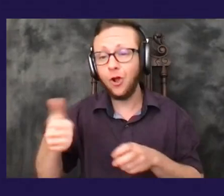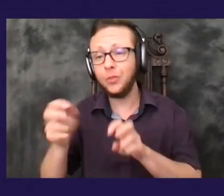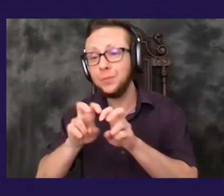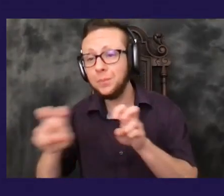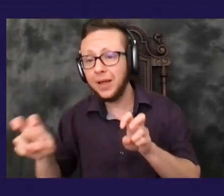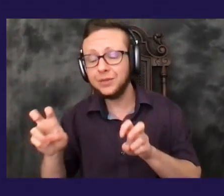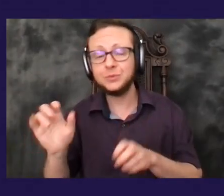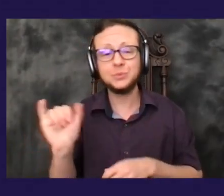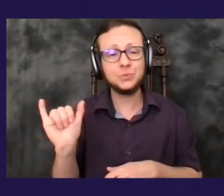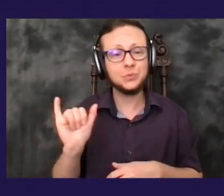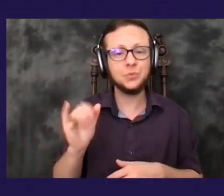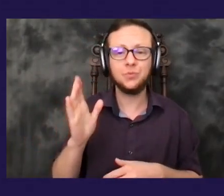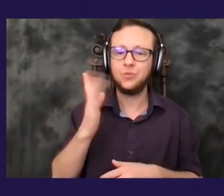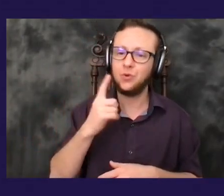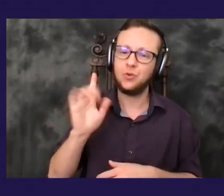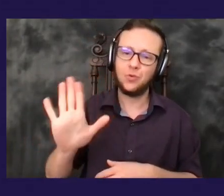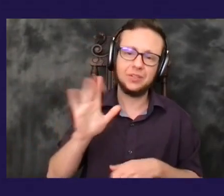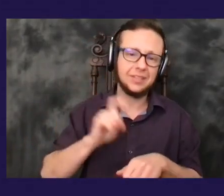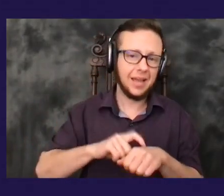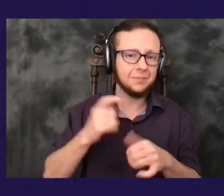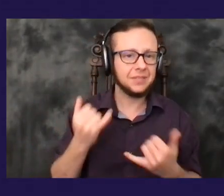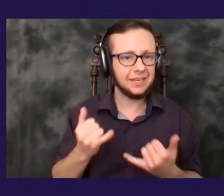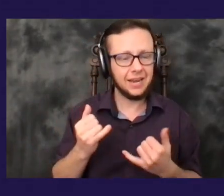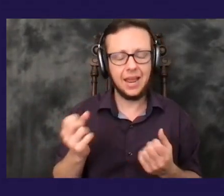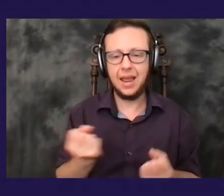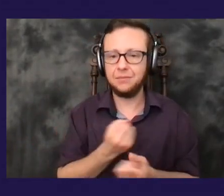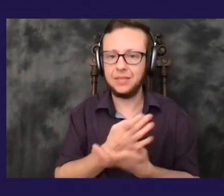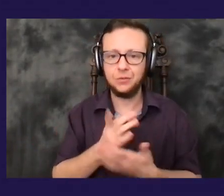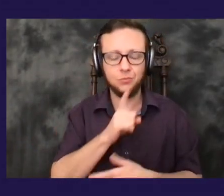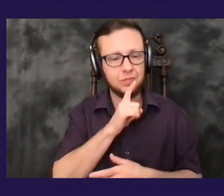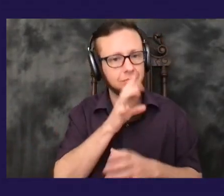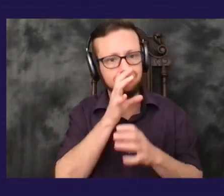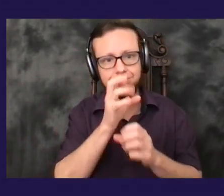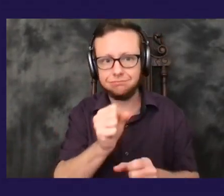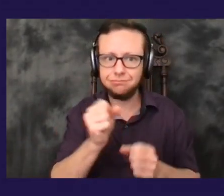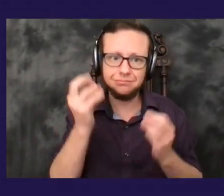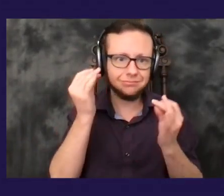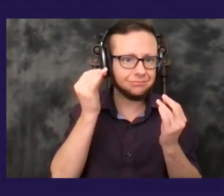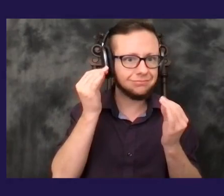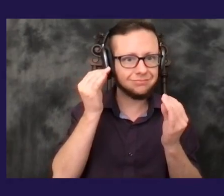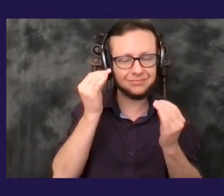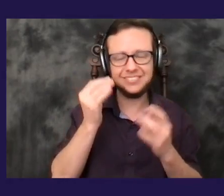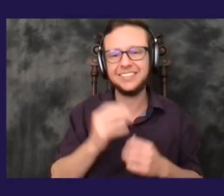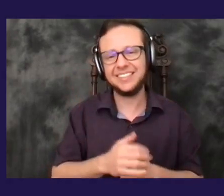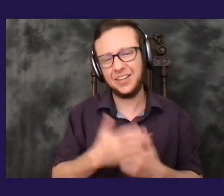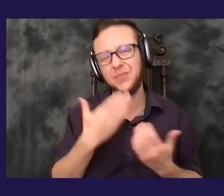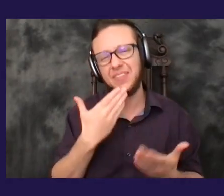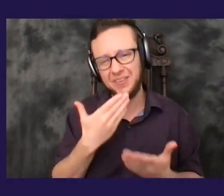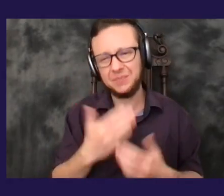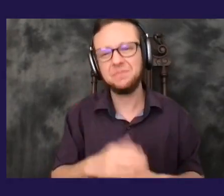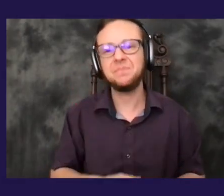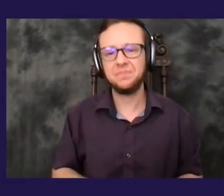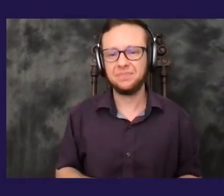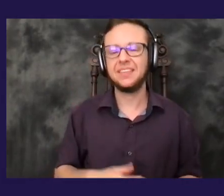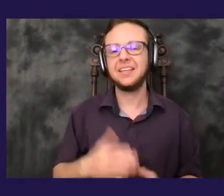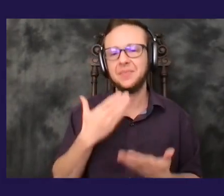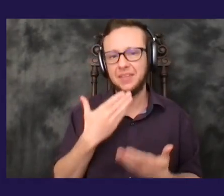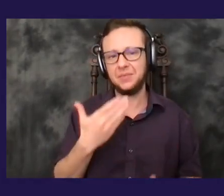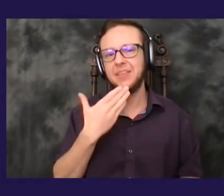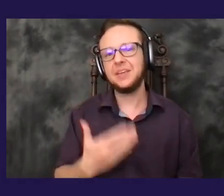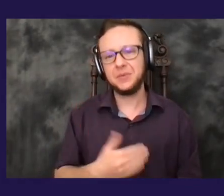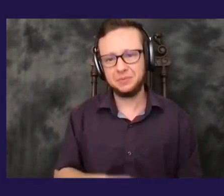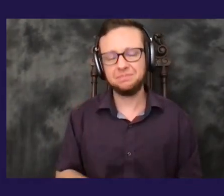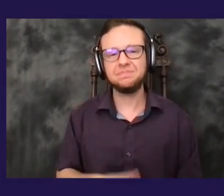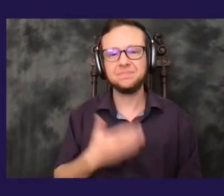for your time today. Everything has been really fascinating to think about for me. Thanks for Thank you, Dr.